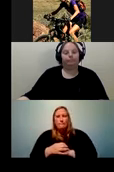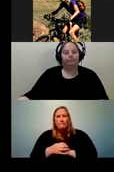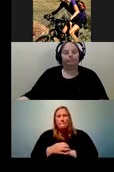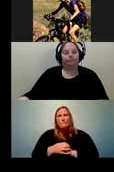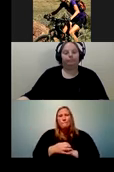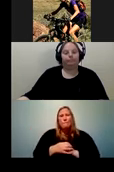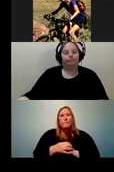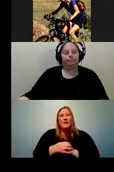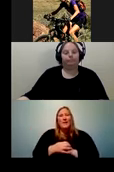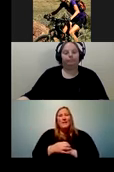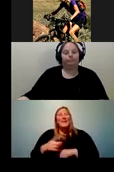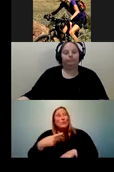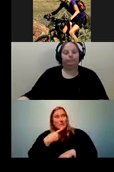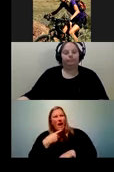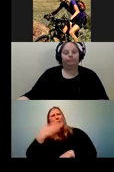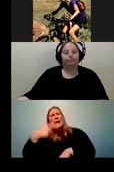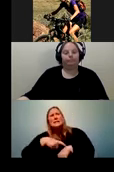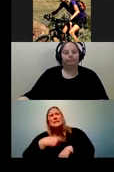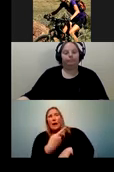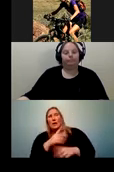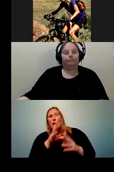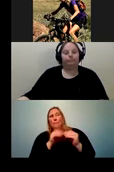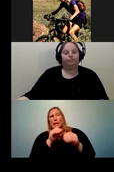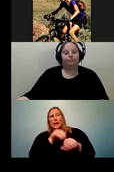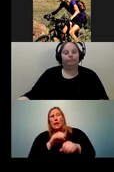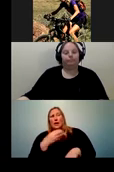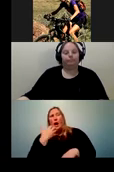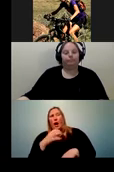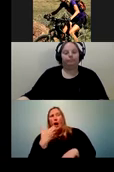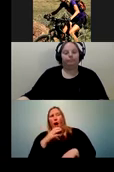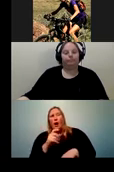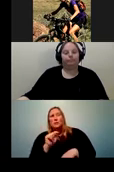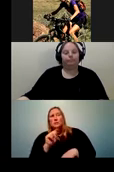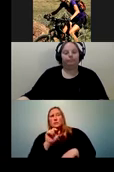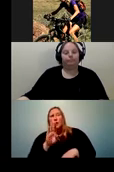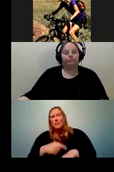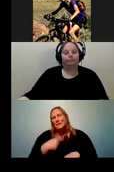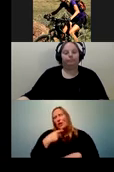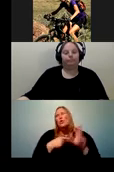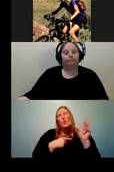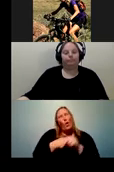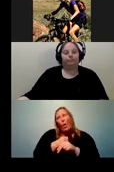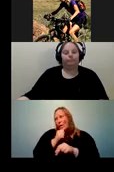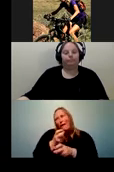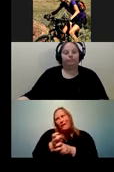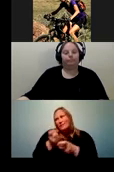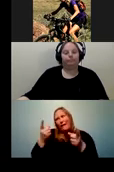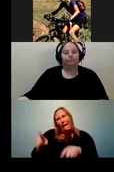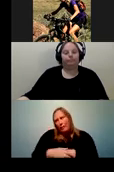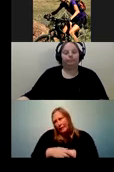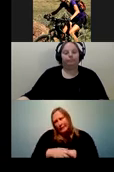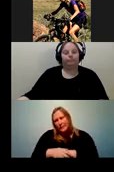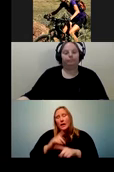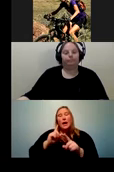tub?" No, that's not going to happen. But giving him that sense of boundaries that he had lost during